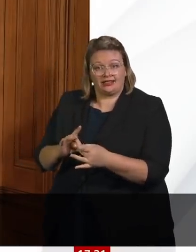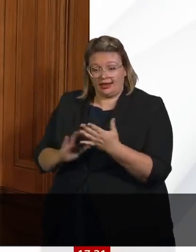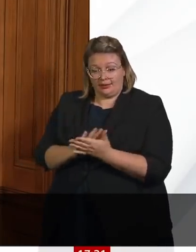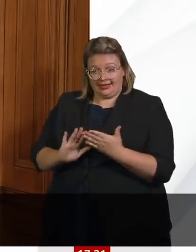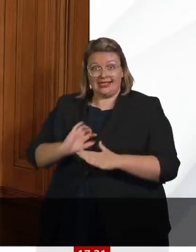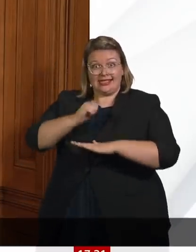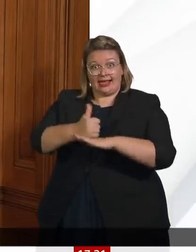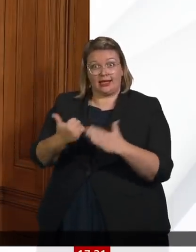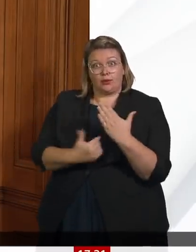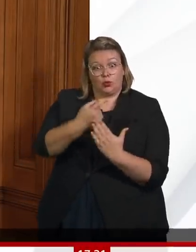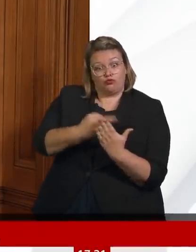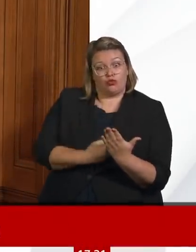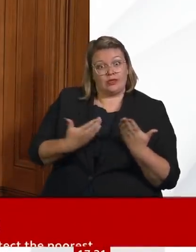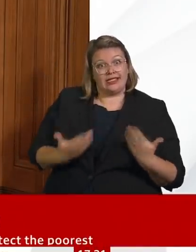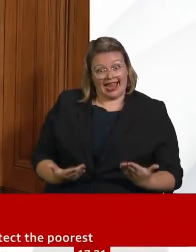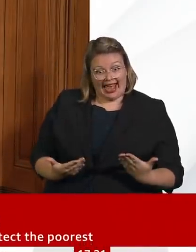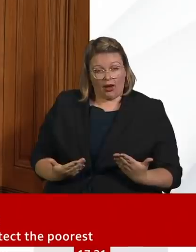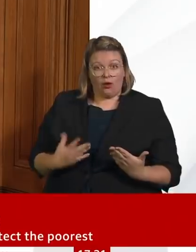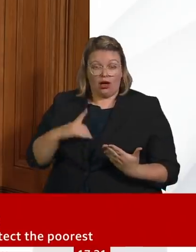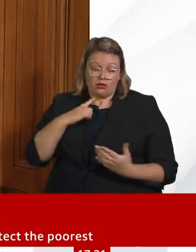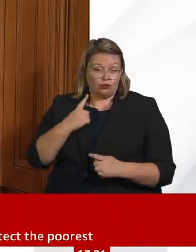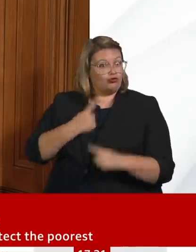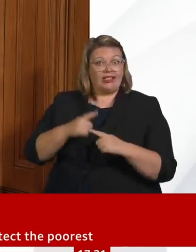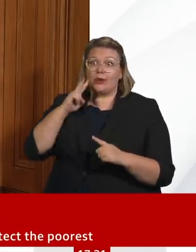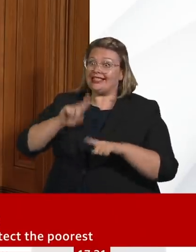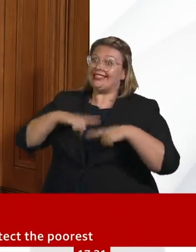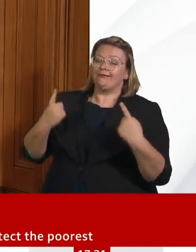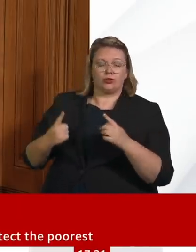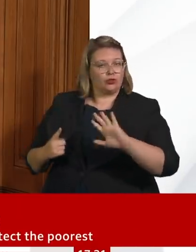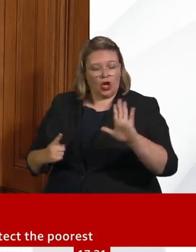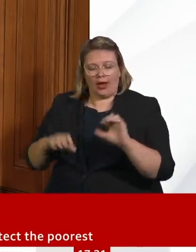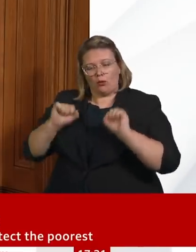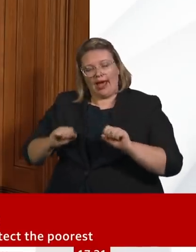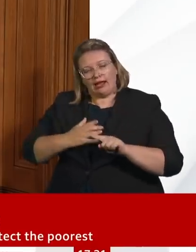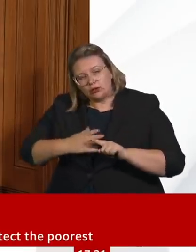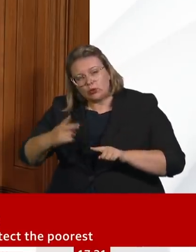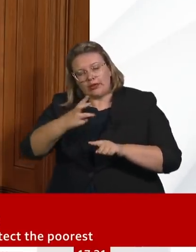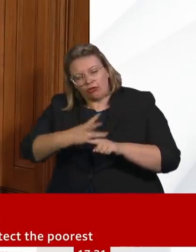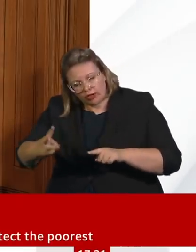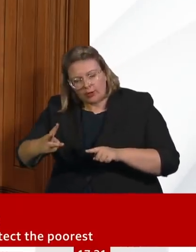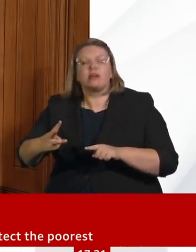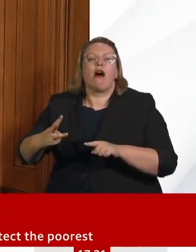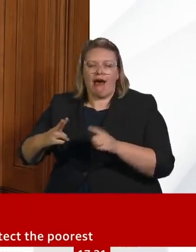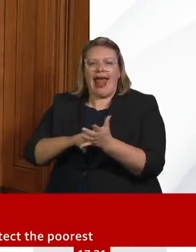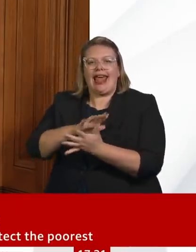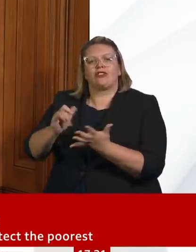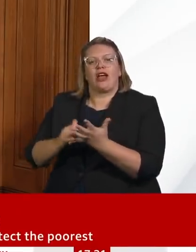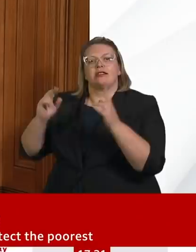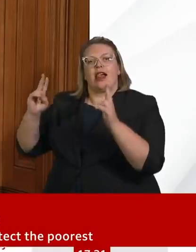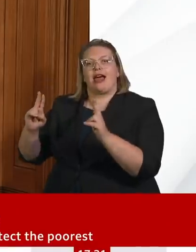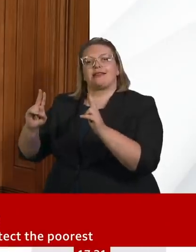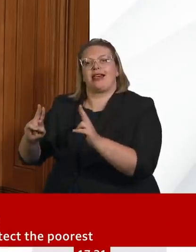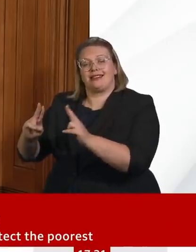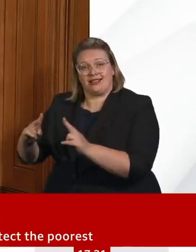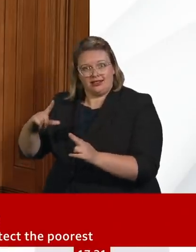people comply with them, it will be up to 2 weeks before we see that having an effect on the NHS, because there is an incubation period for